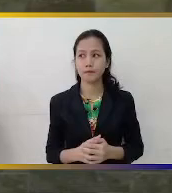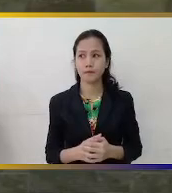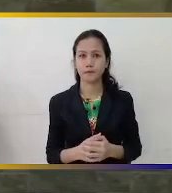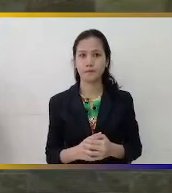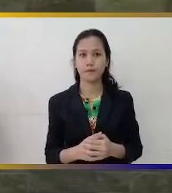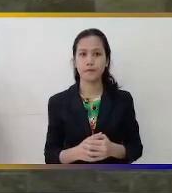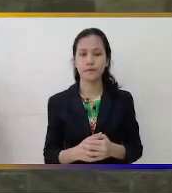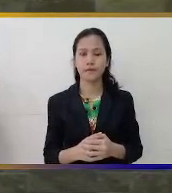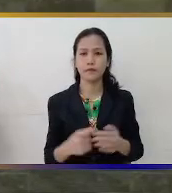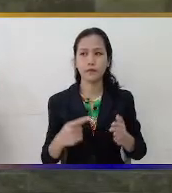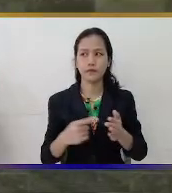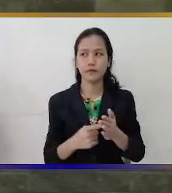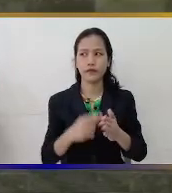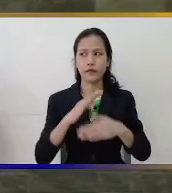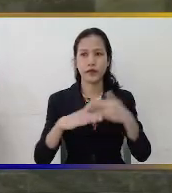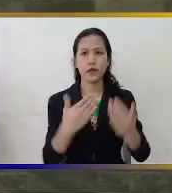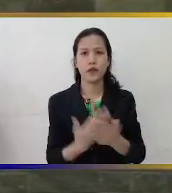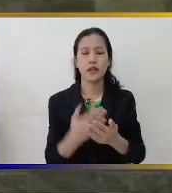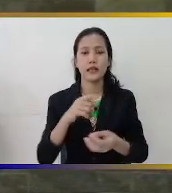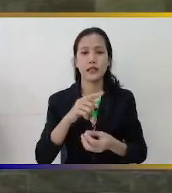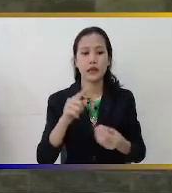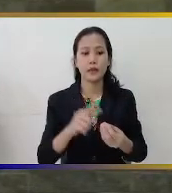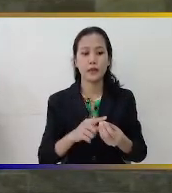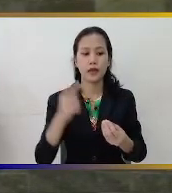this is all about the prophecy